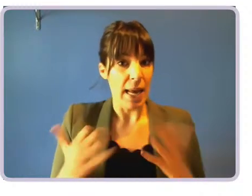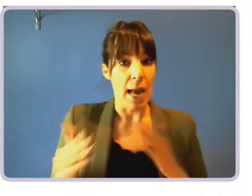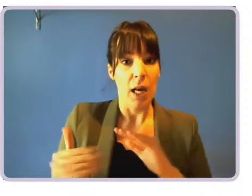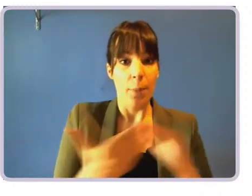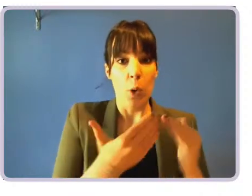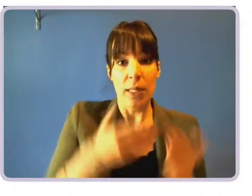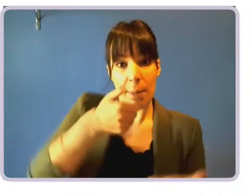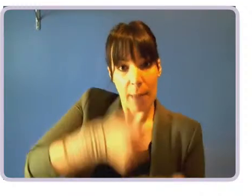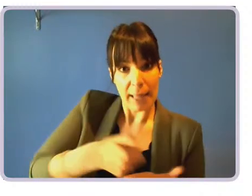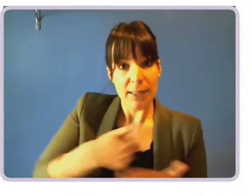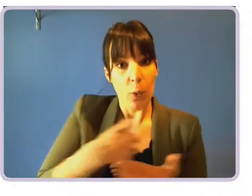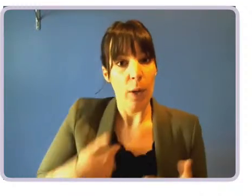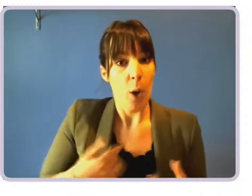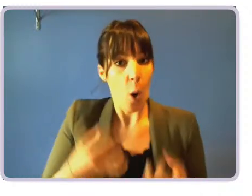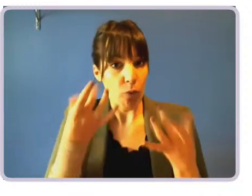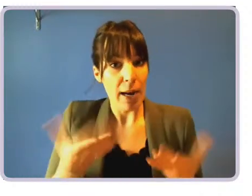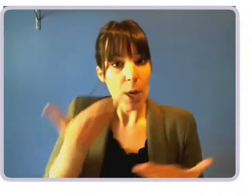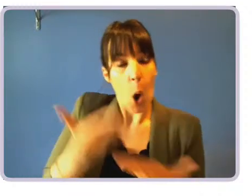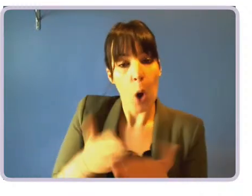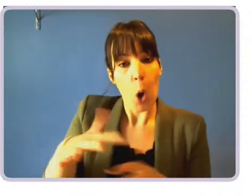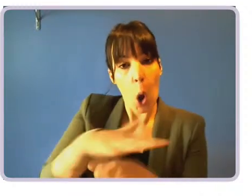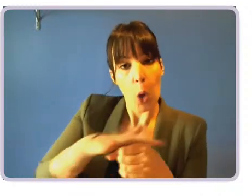council emergency management planning committees,